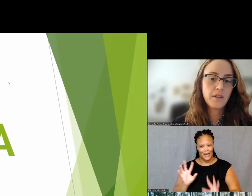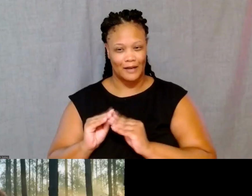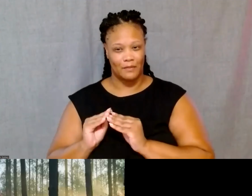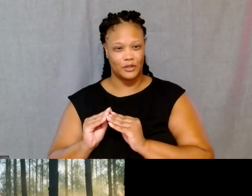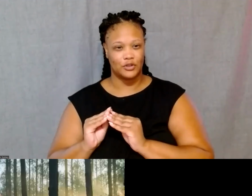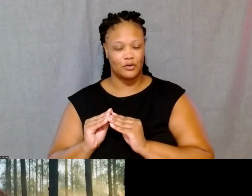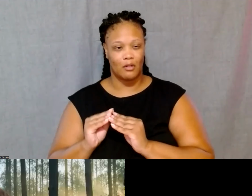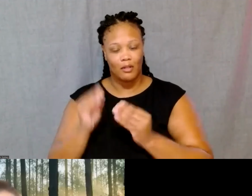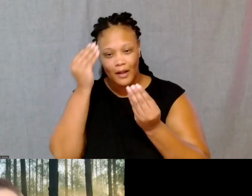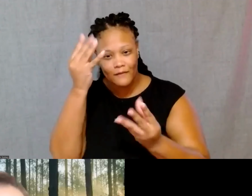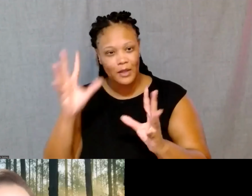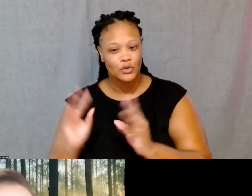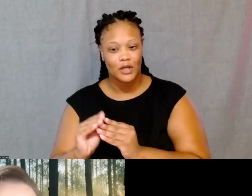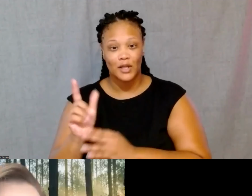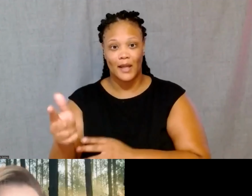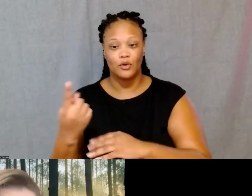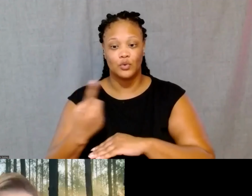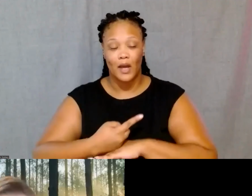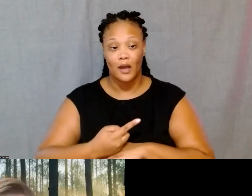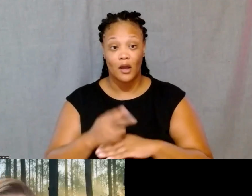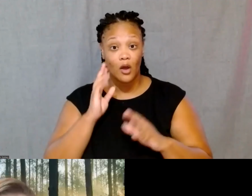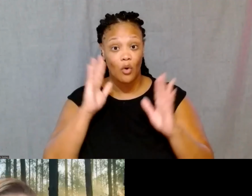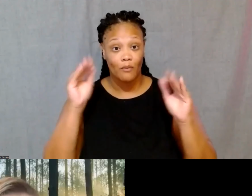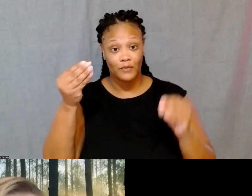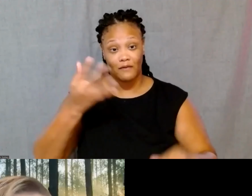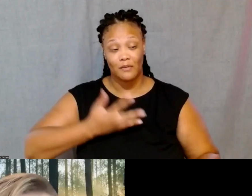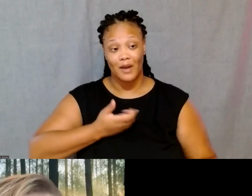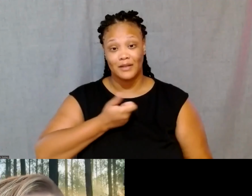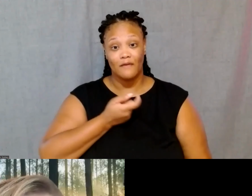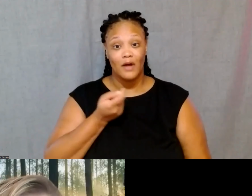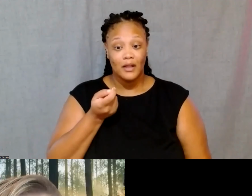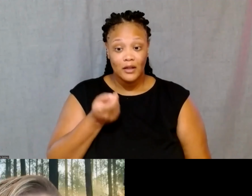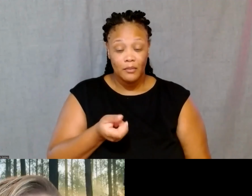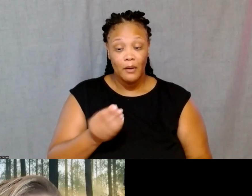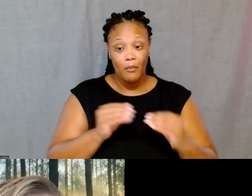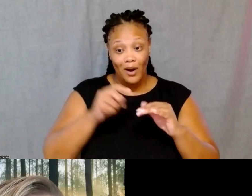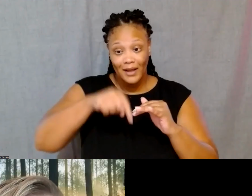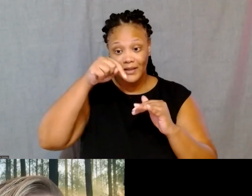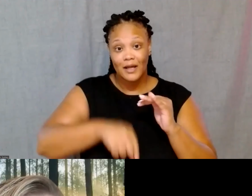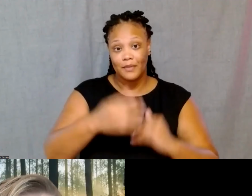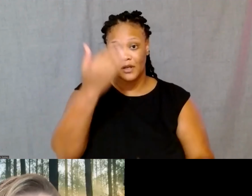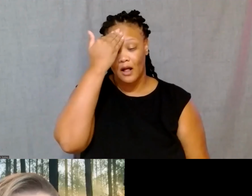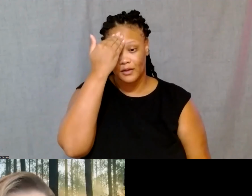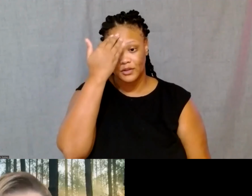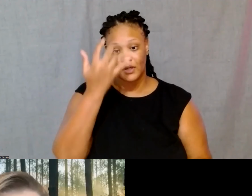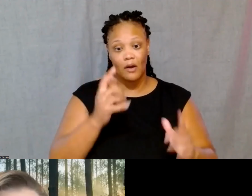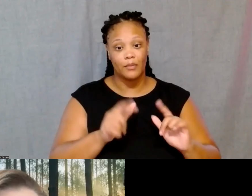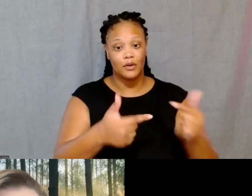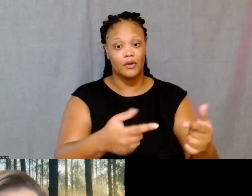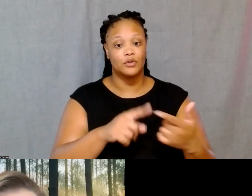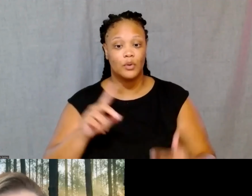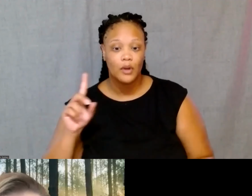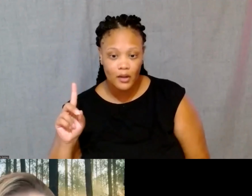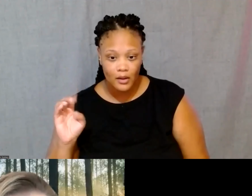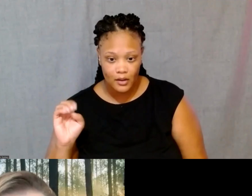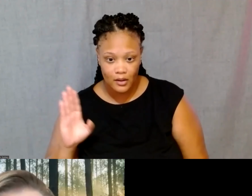and hopefully giving myself a little bit more of an in-depth knowledge. And then I just want to turn to Debbie, who has her hand